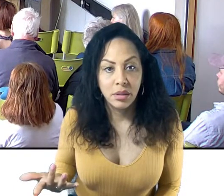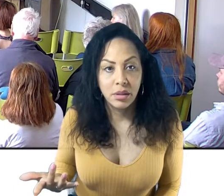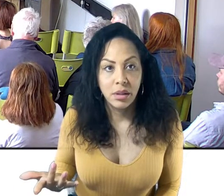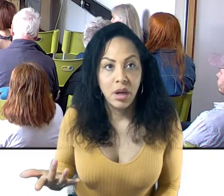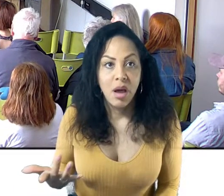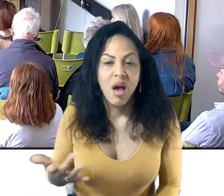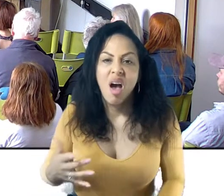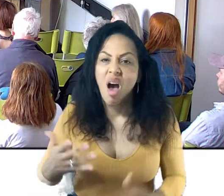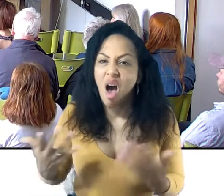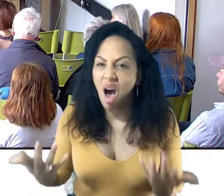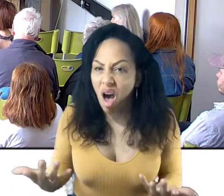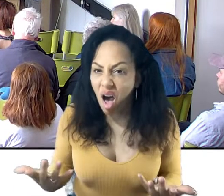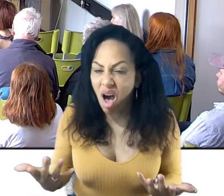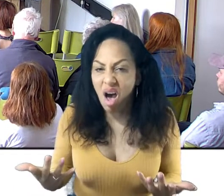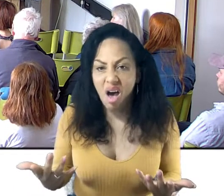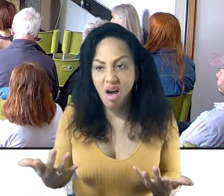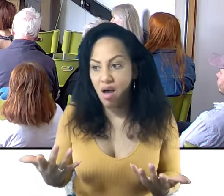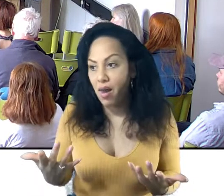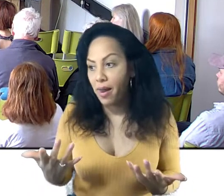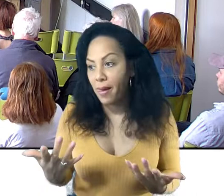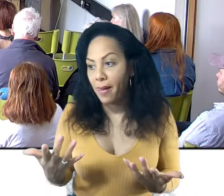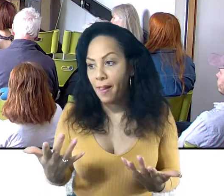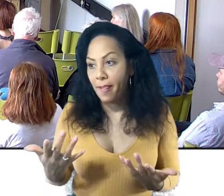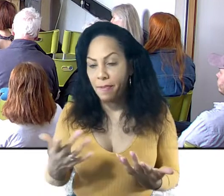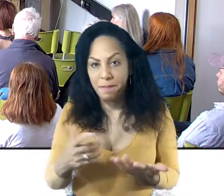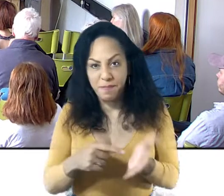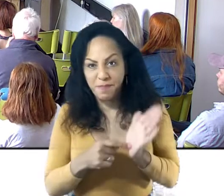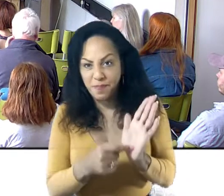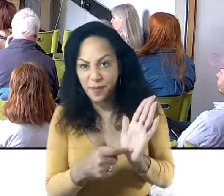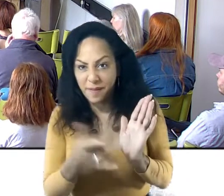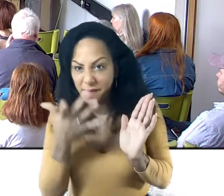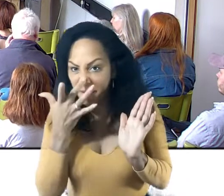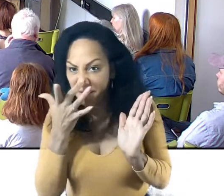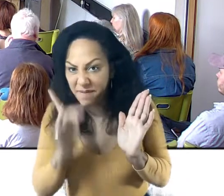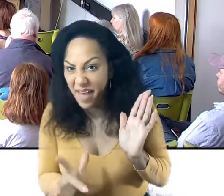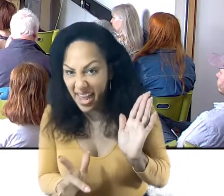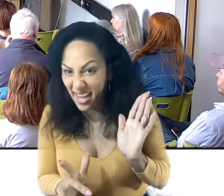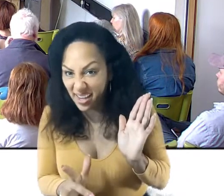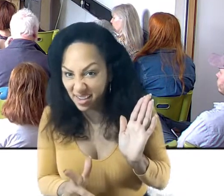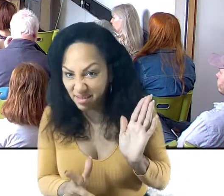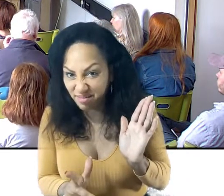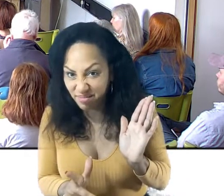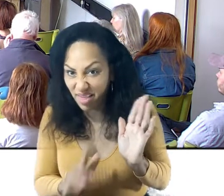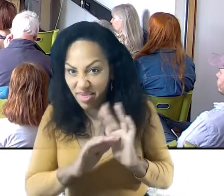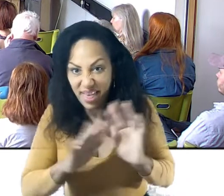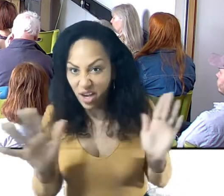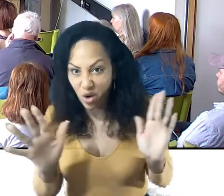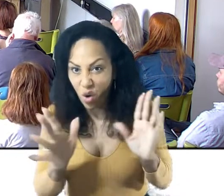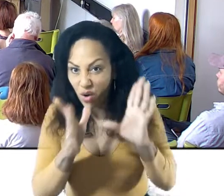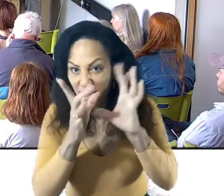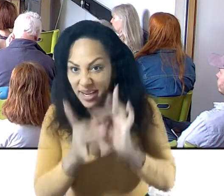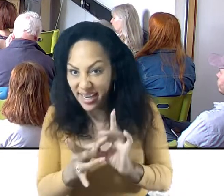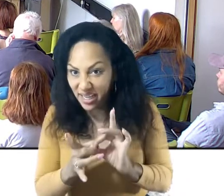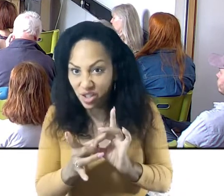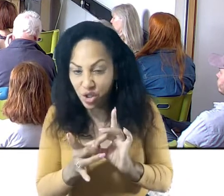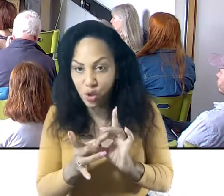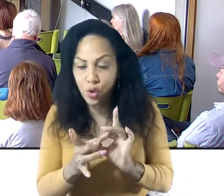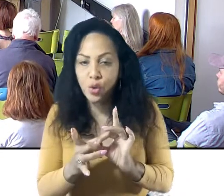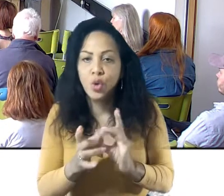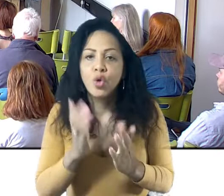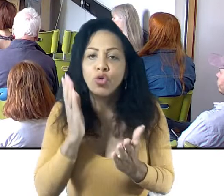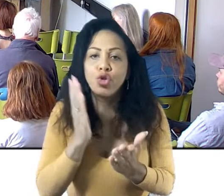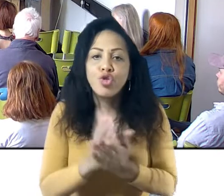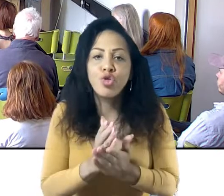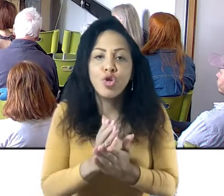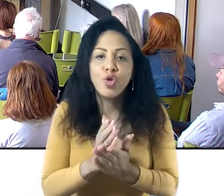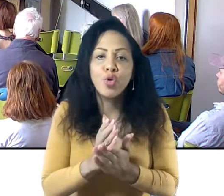by things which aren't to do with the living systems of the planet, which are the only systems that are really in